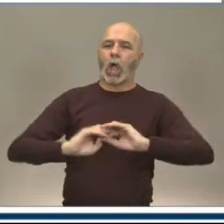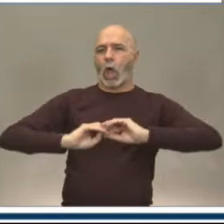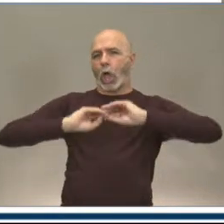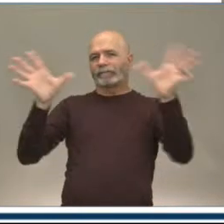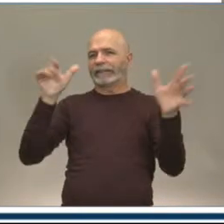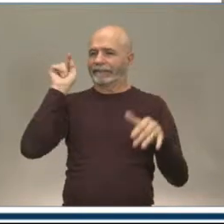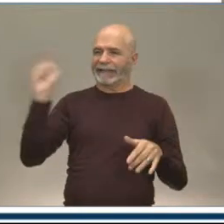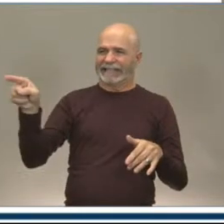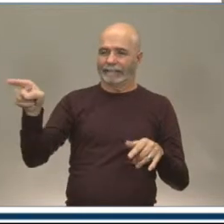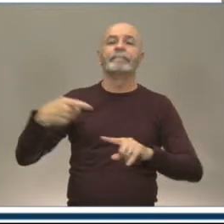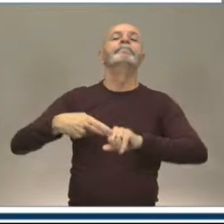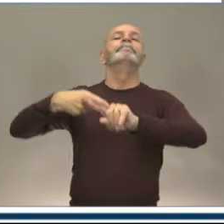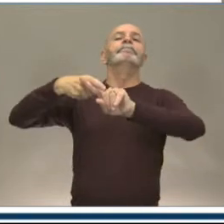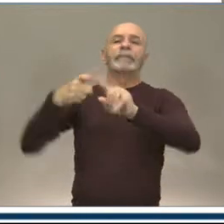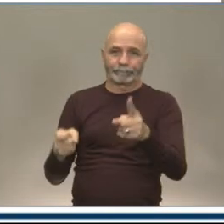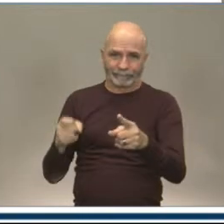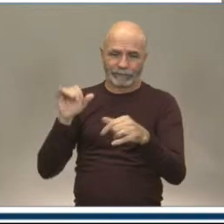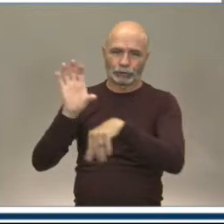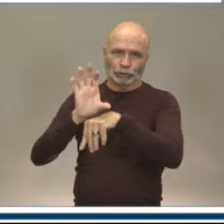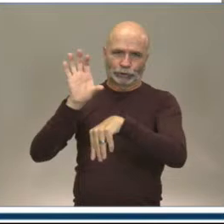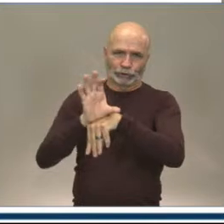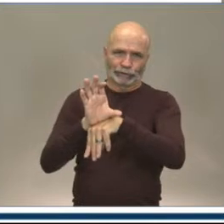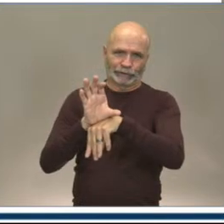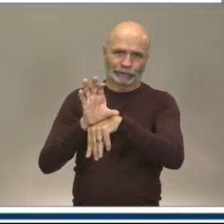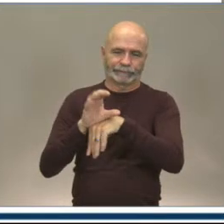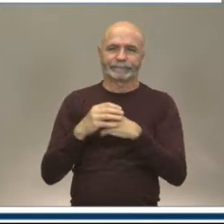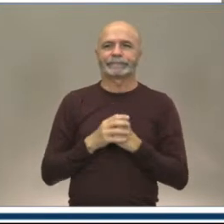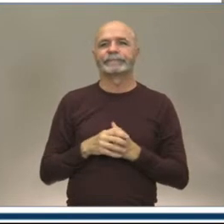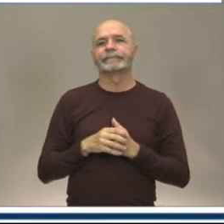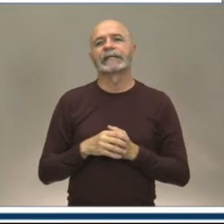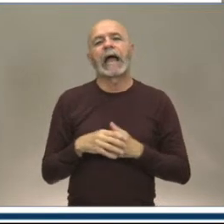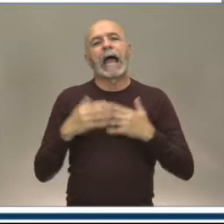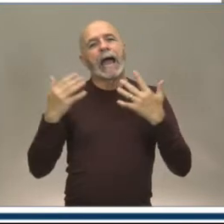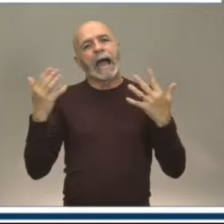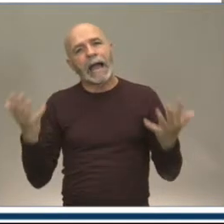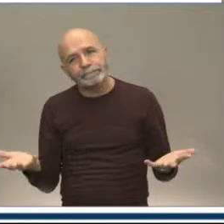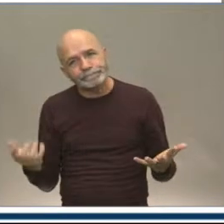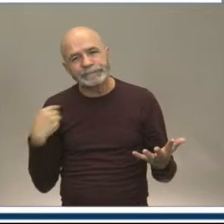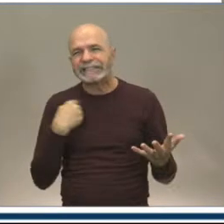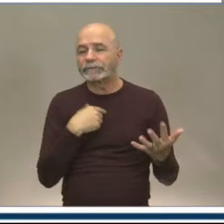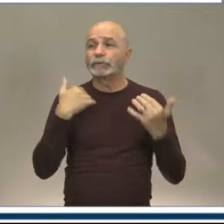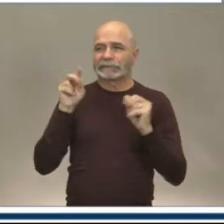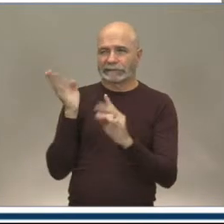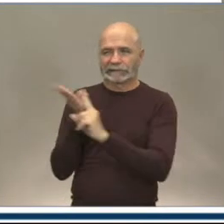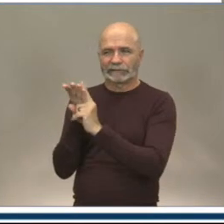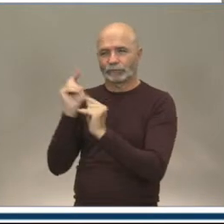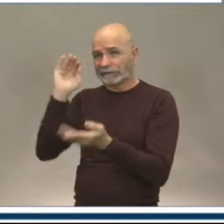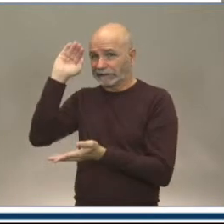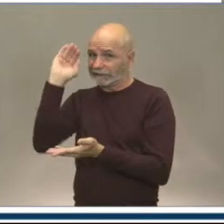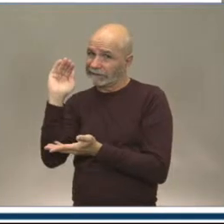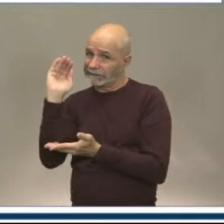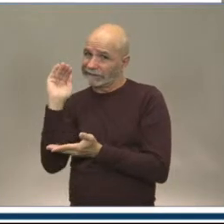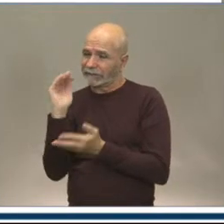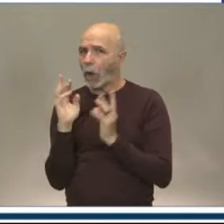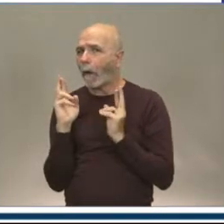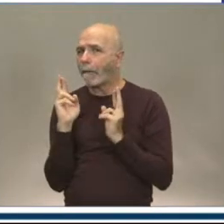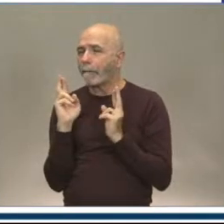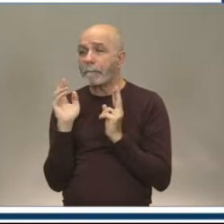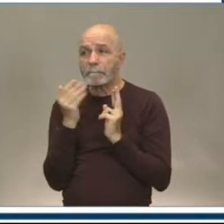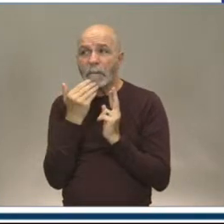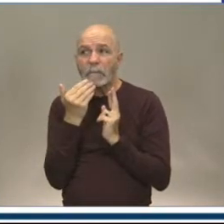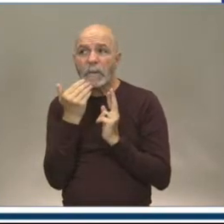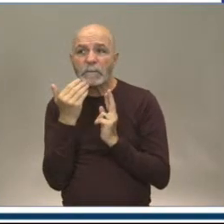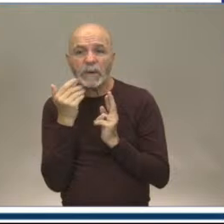and Northern Zone in the last few weeks. Fortunately, that is coming to an end, and things are much more stable now. And 4 deaths have